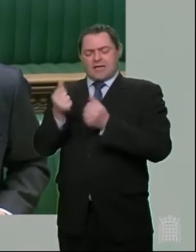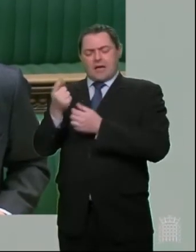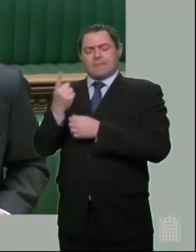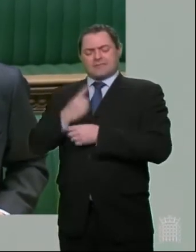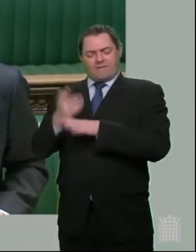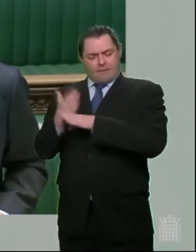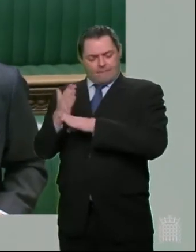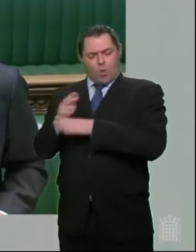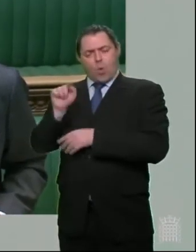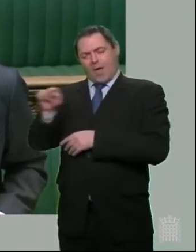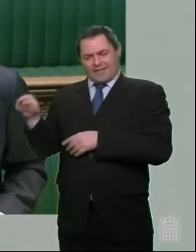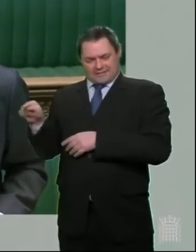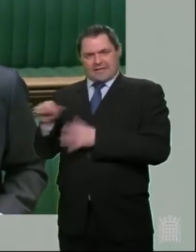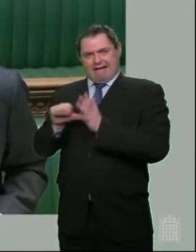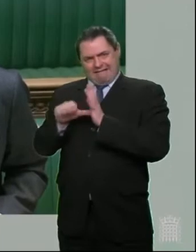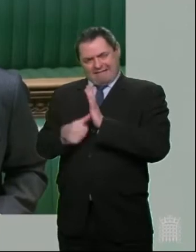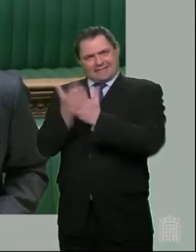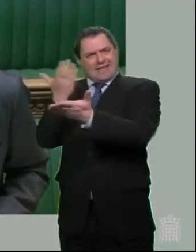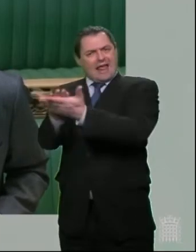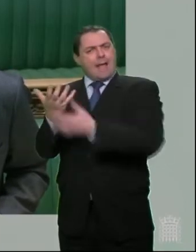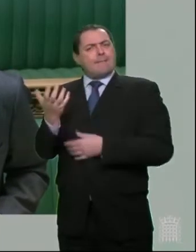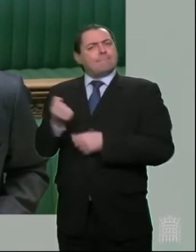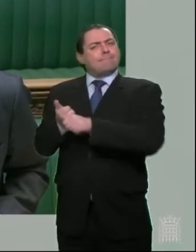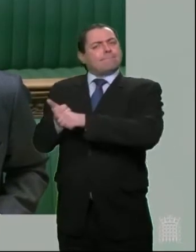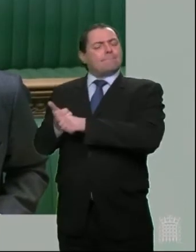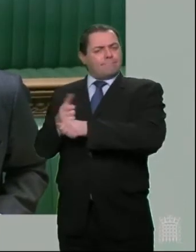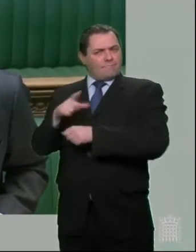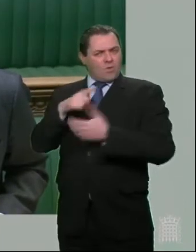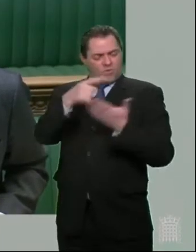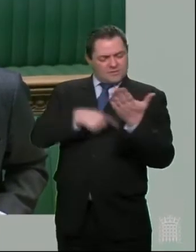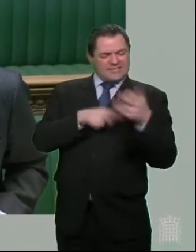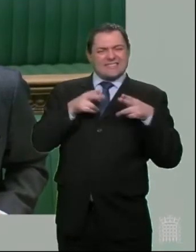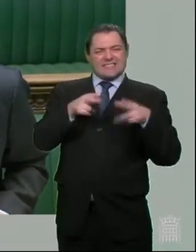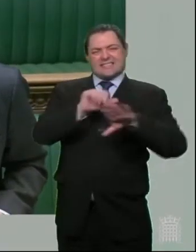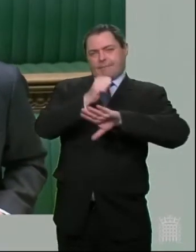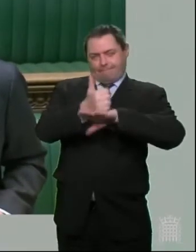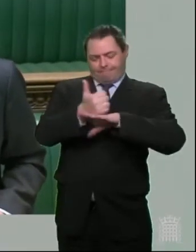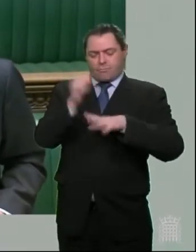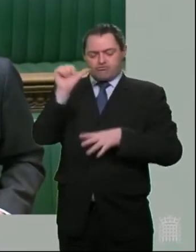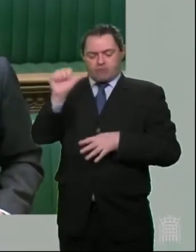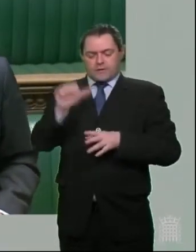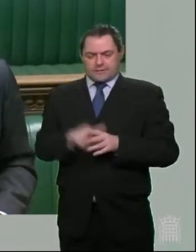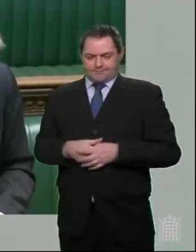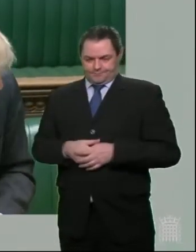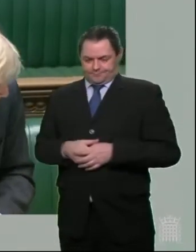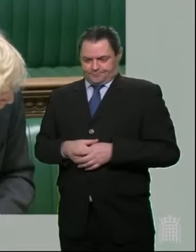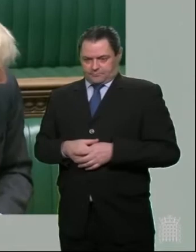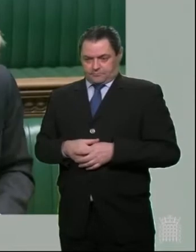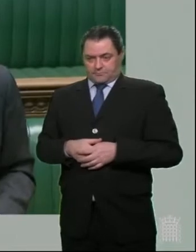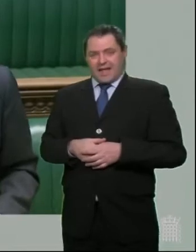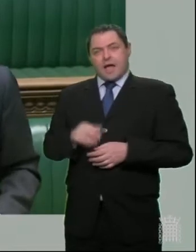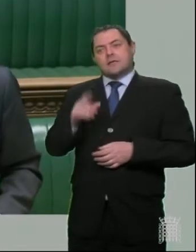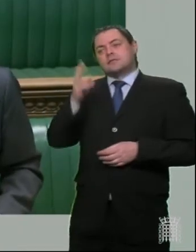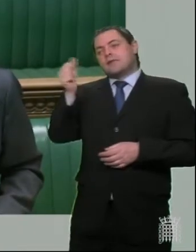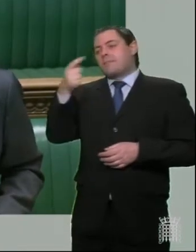that it has been hard to reach and to support in the way that we want. They are fewer in number than is sometimes